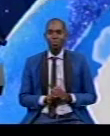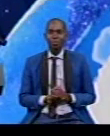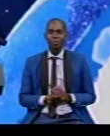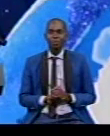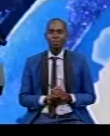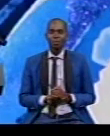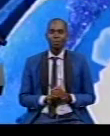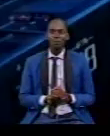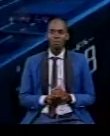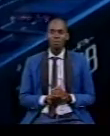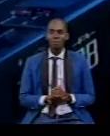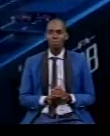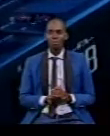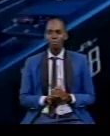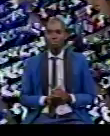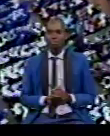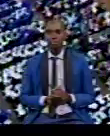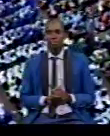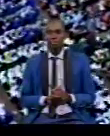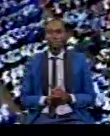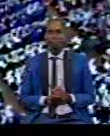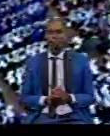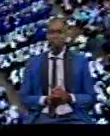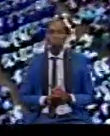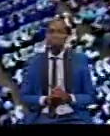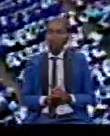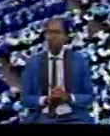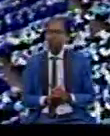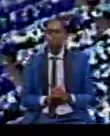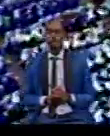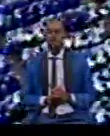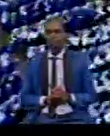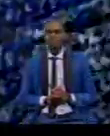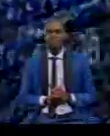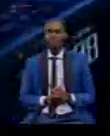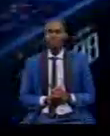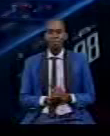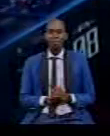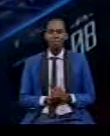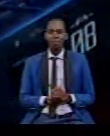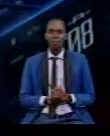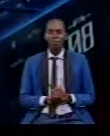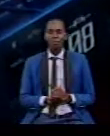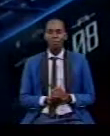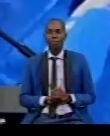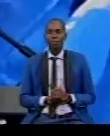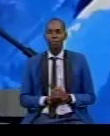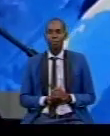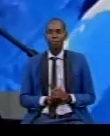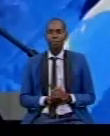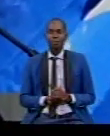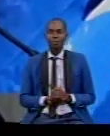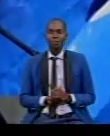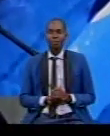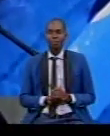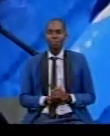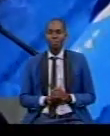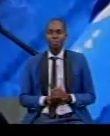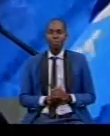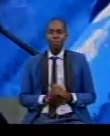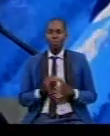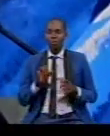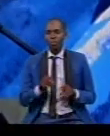cure. From spiritual sicknesses, from physical sicknesses, from matrimonial